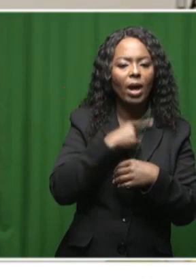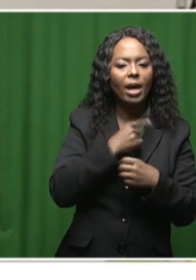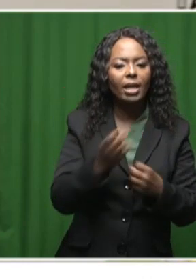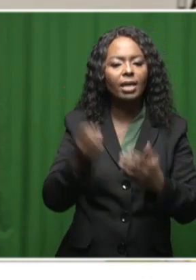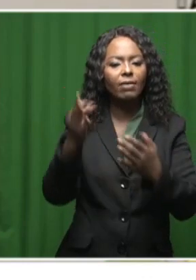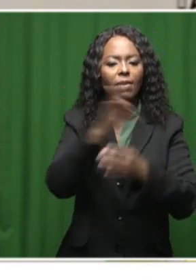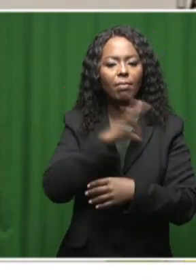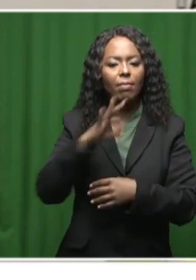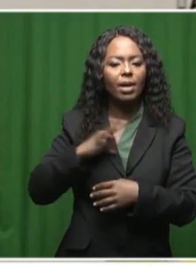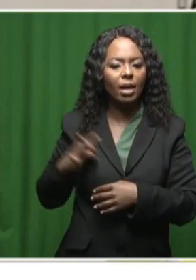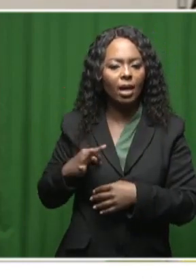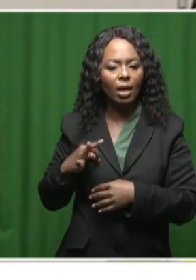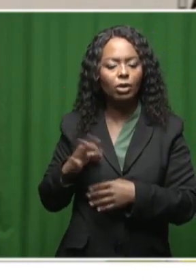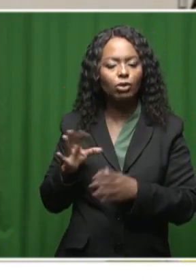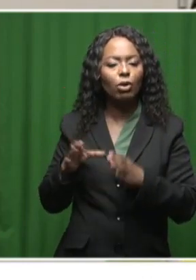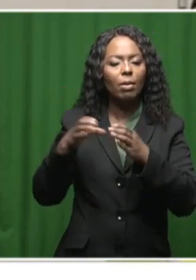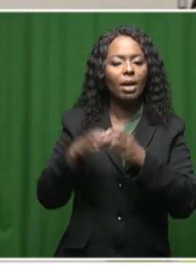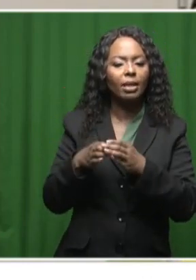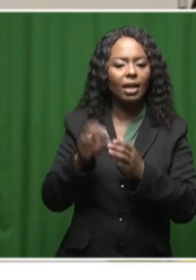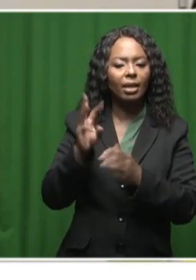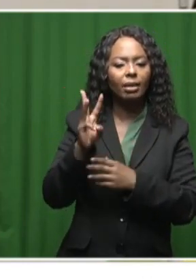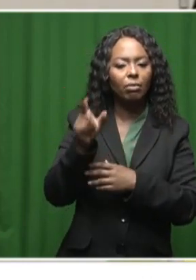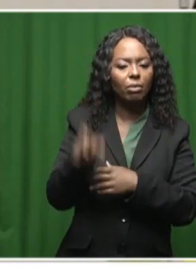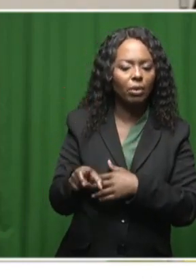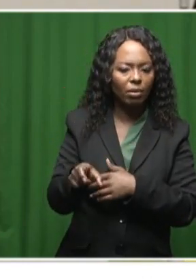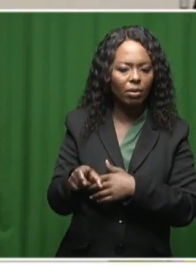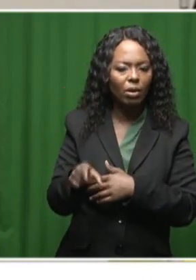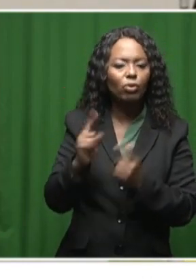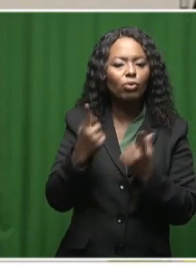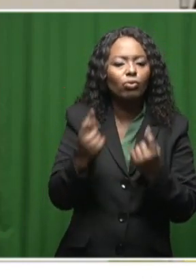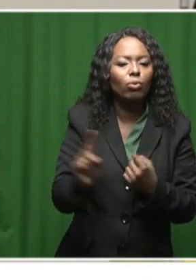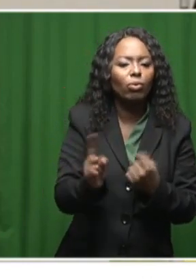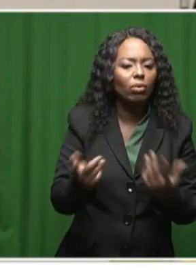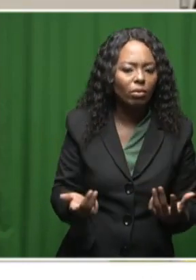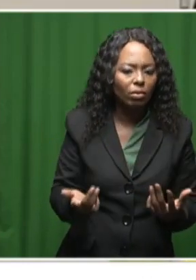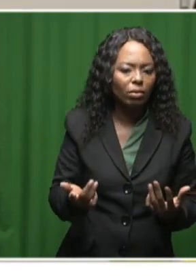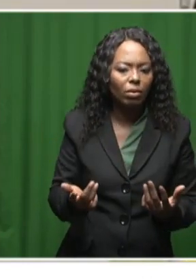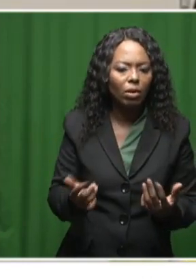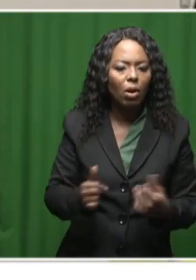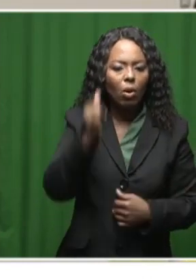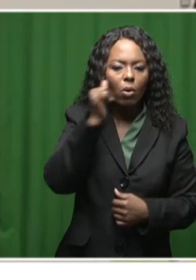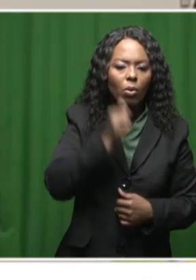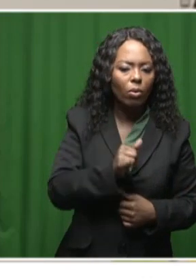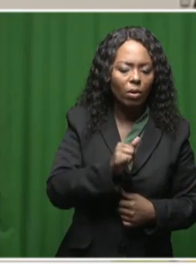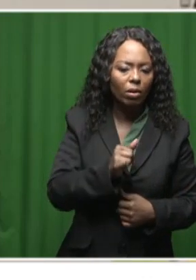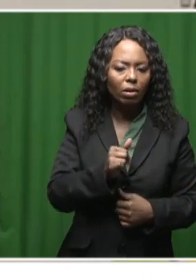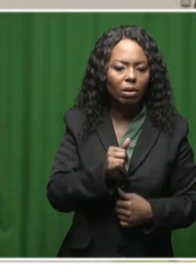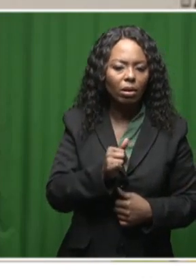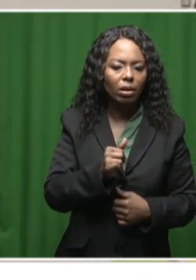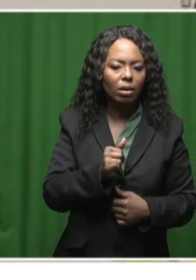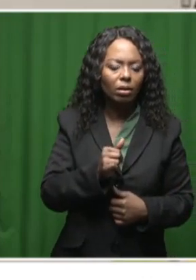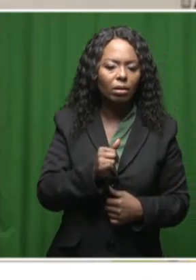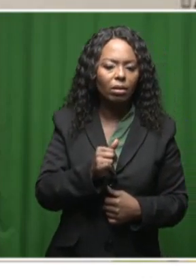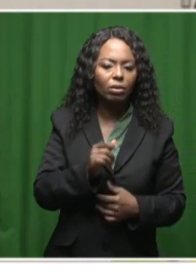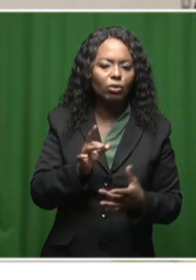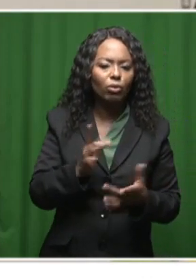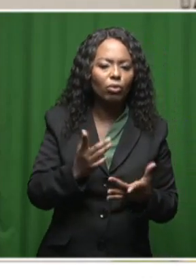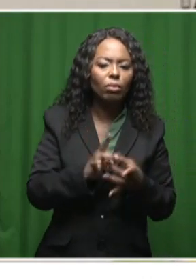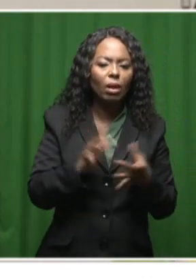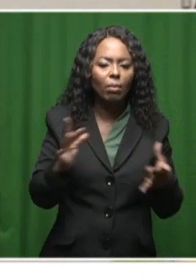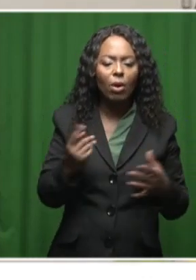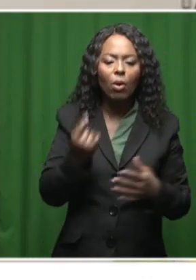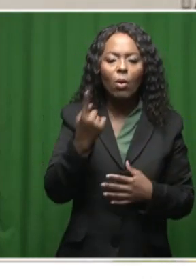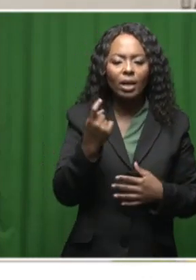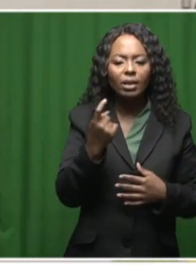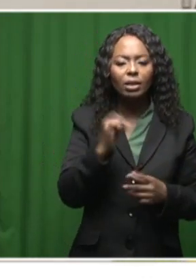to a party with 3 people? What do you do when you are not in power? What society